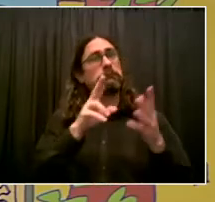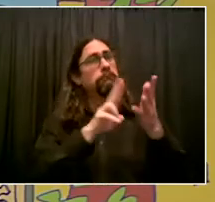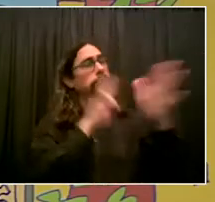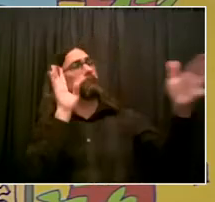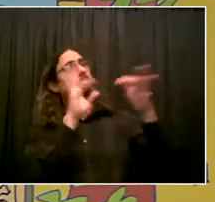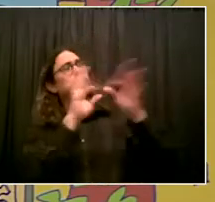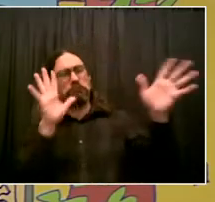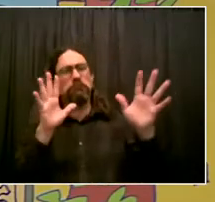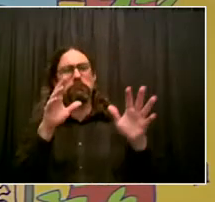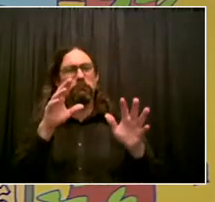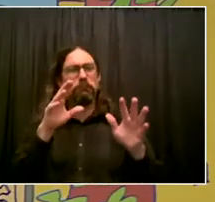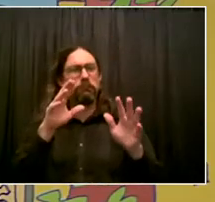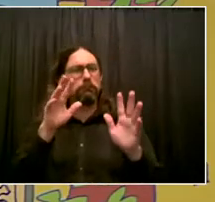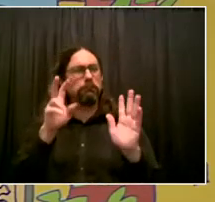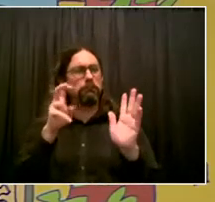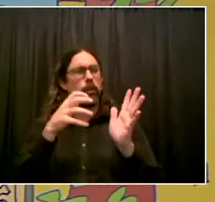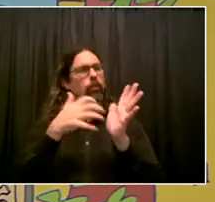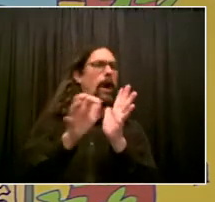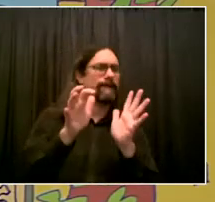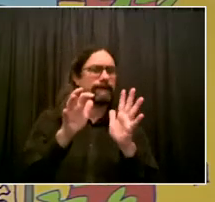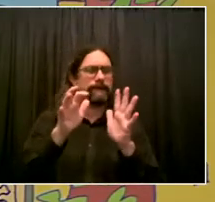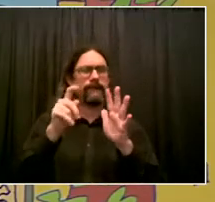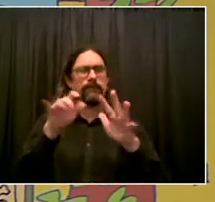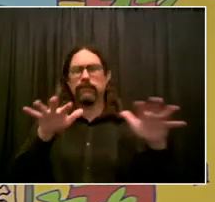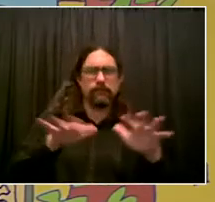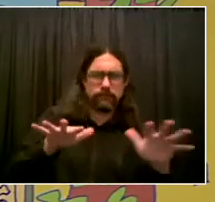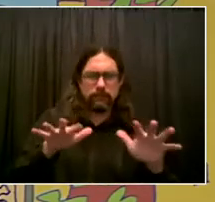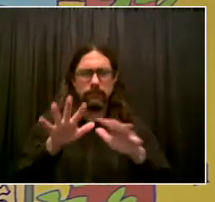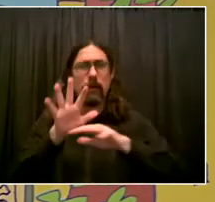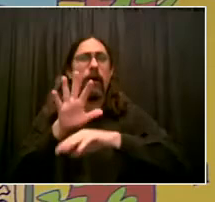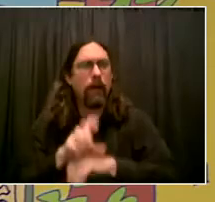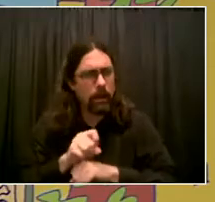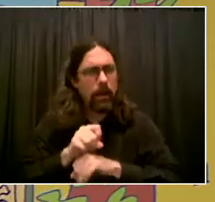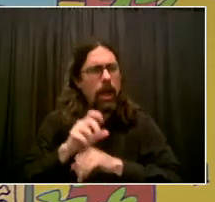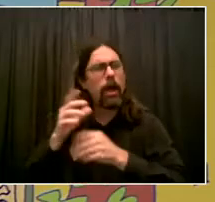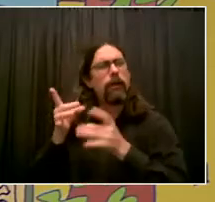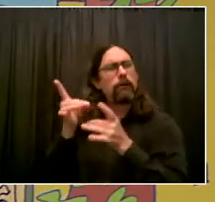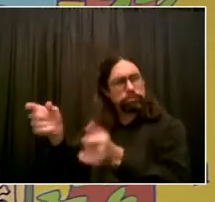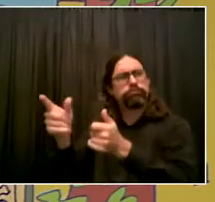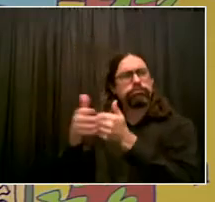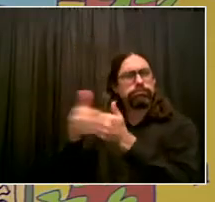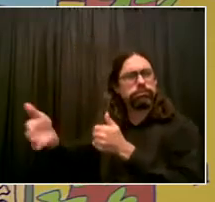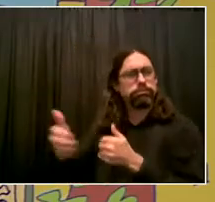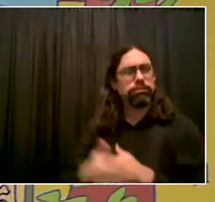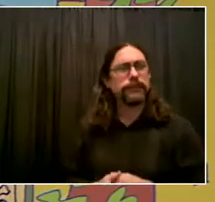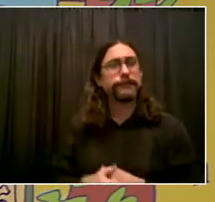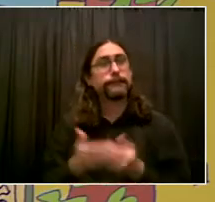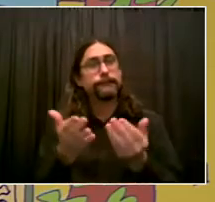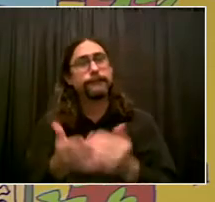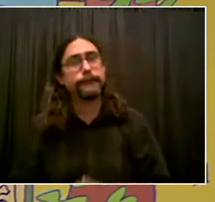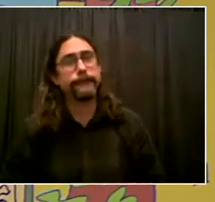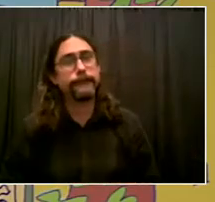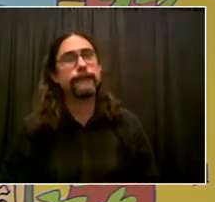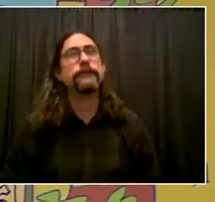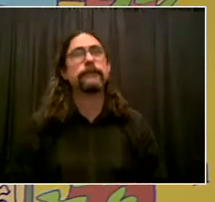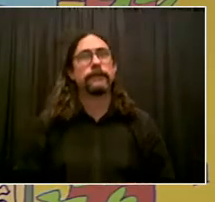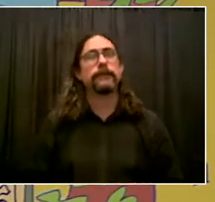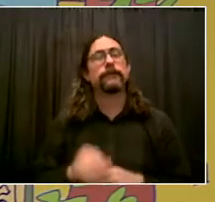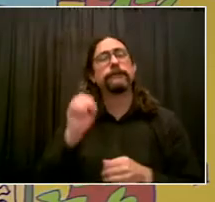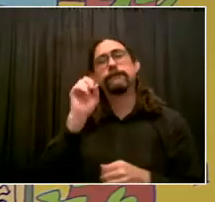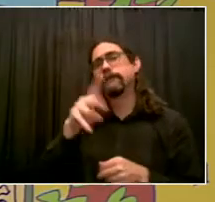Thank you. There's new data that reveals 24 Department of Correction